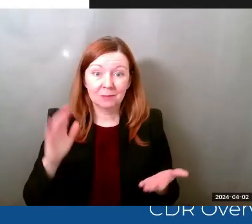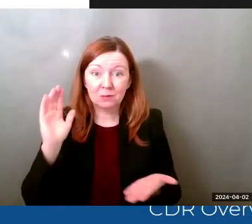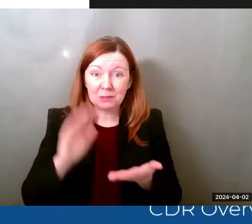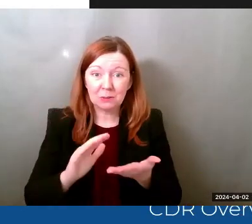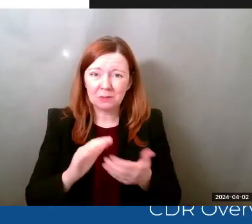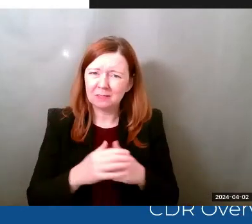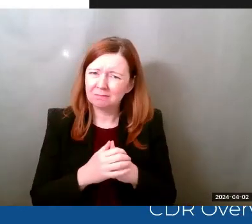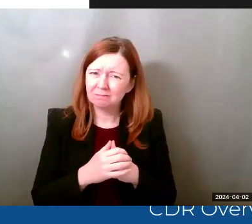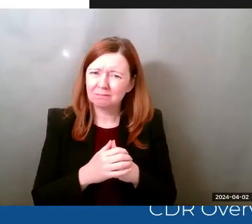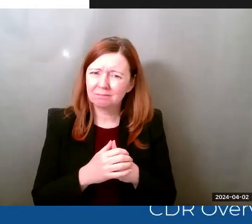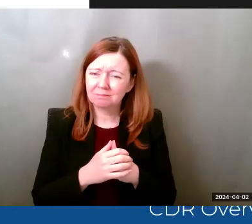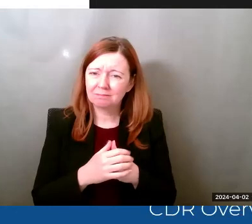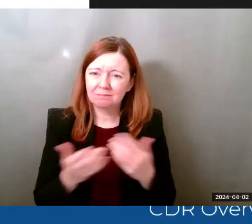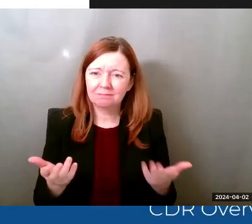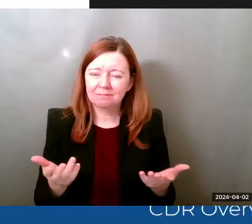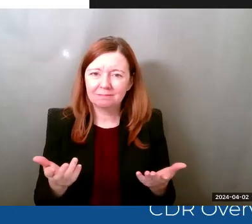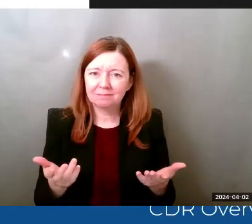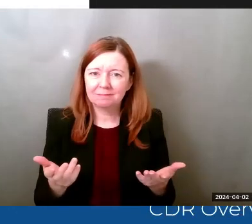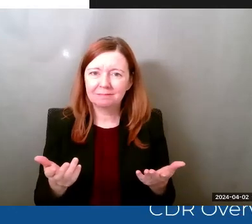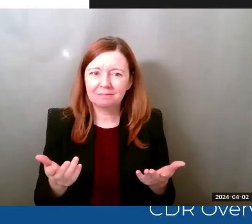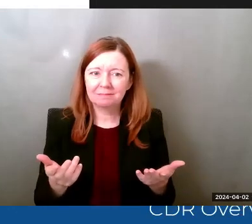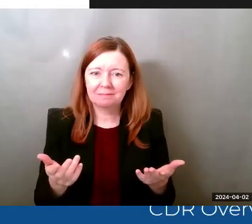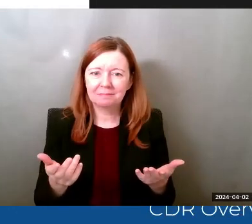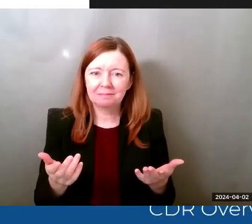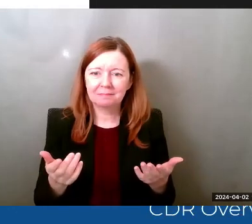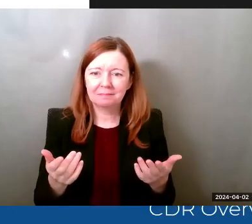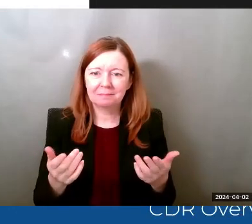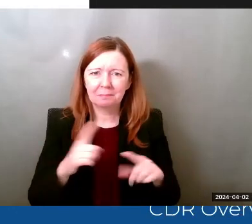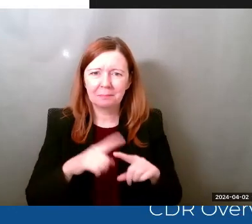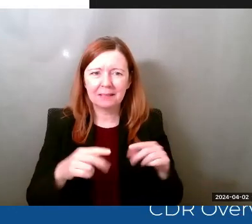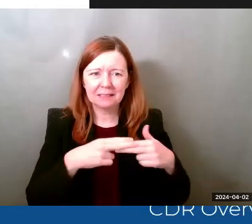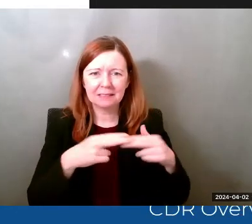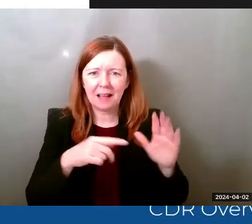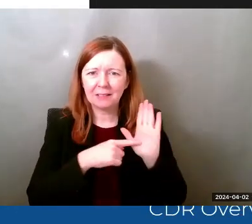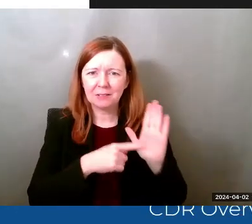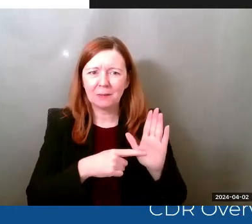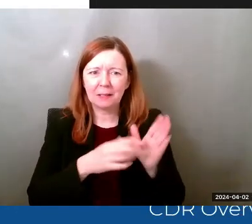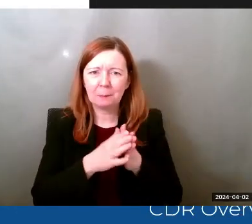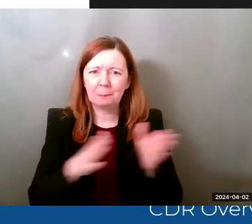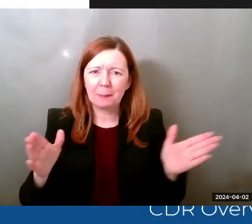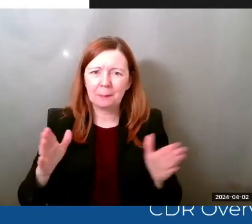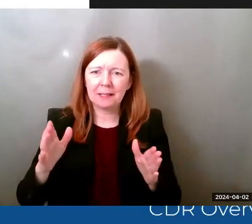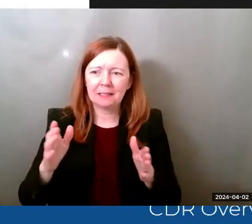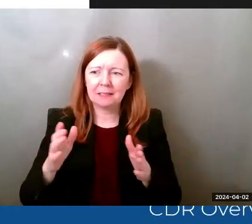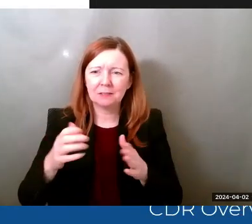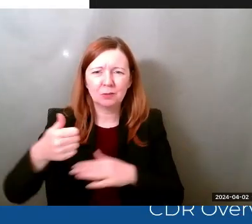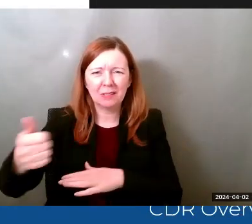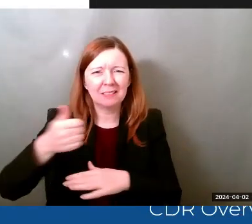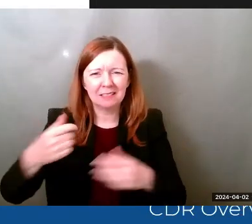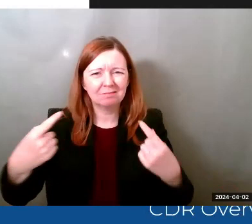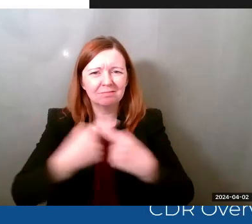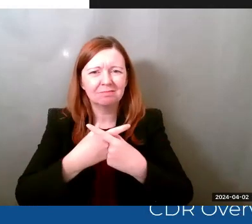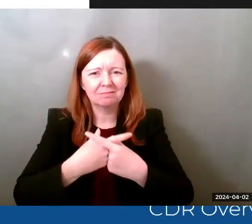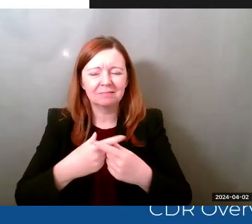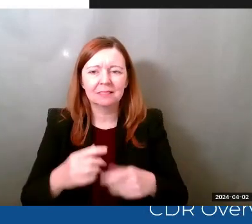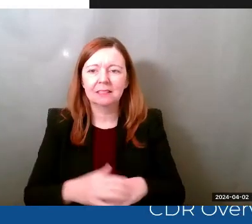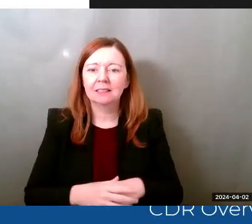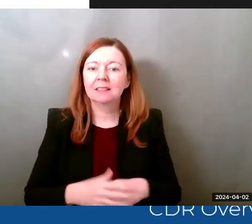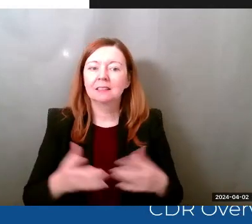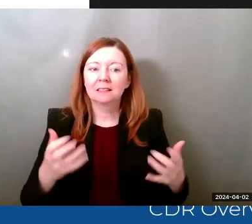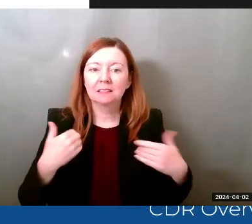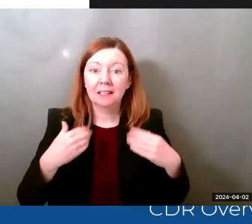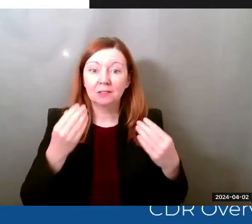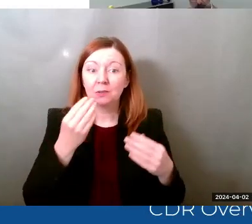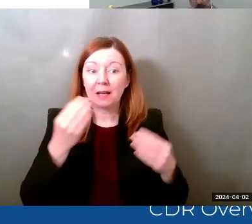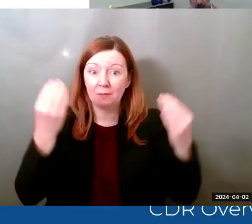that antithetical to the slide showing public transit? Additionally, the desire to have retail and